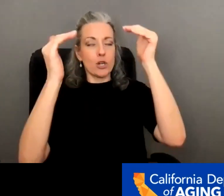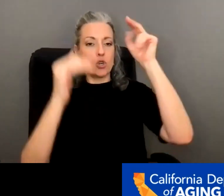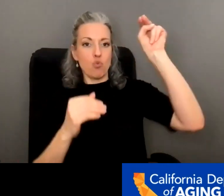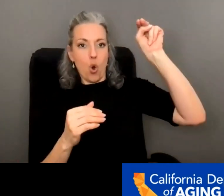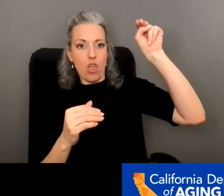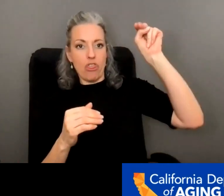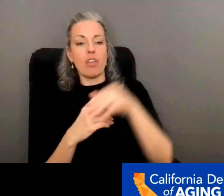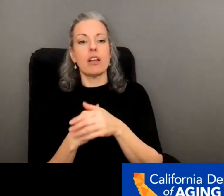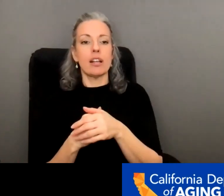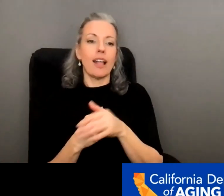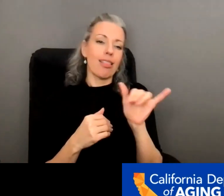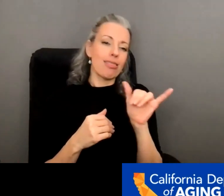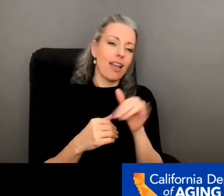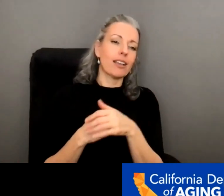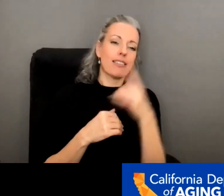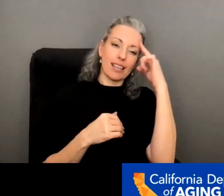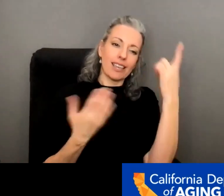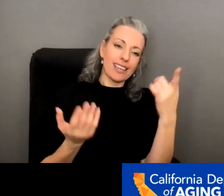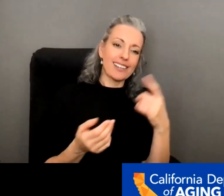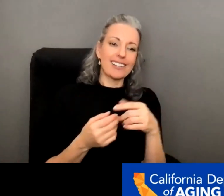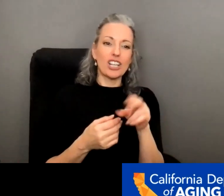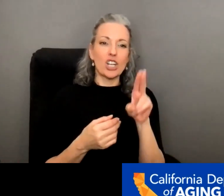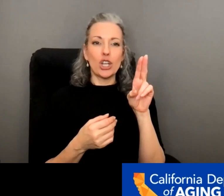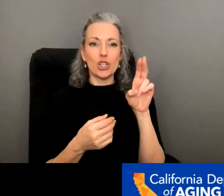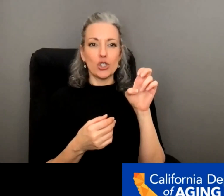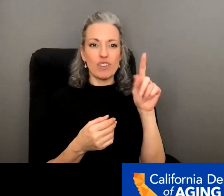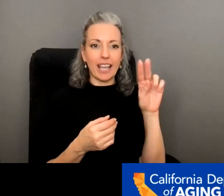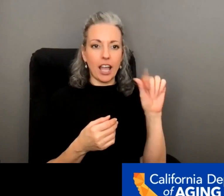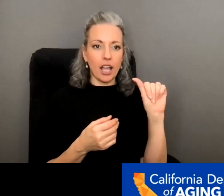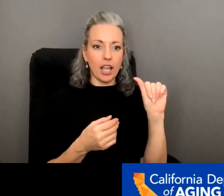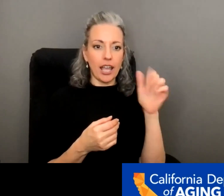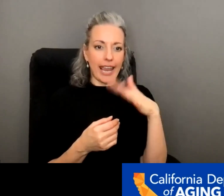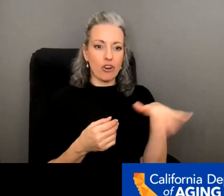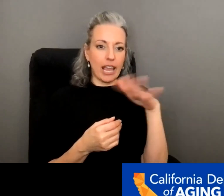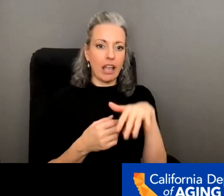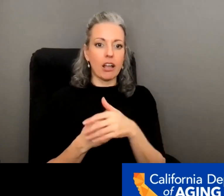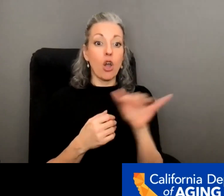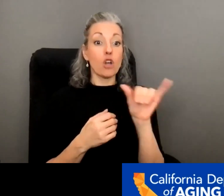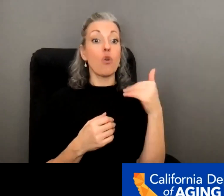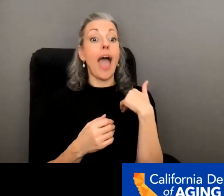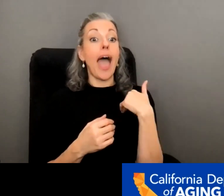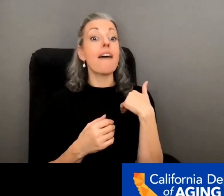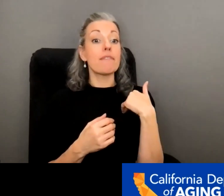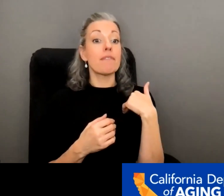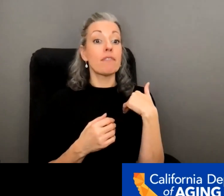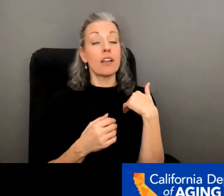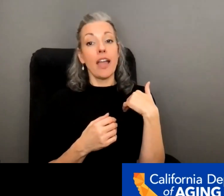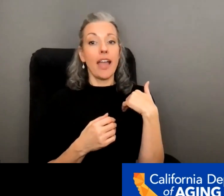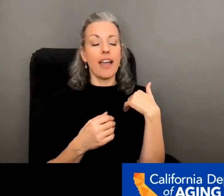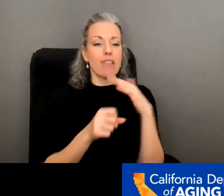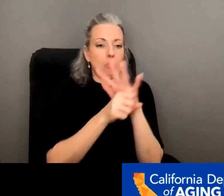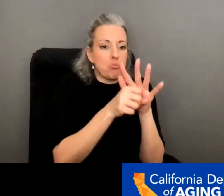region, so sort of thinking like Redding, Eureka sort of area. And then we have sort of the regional